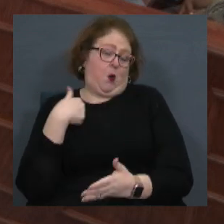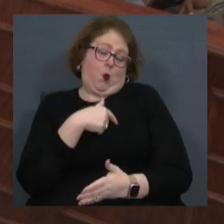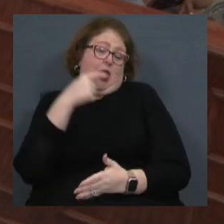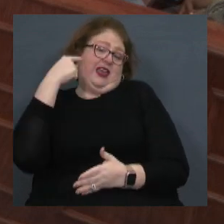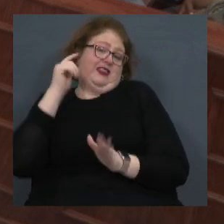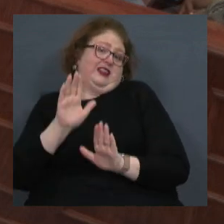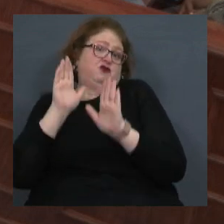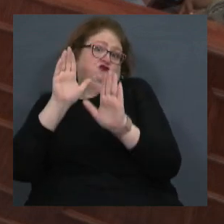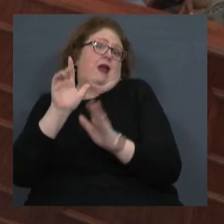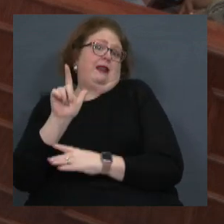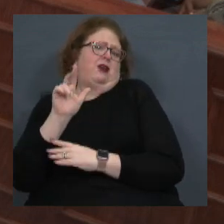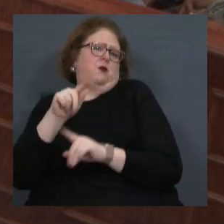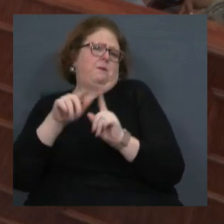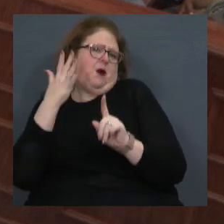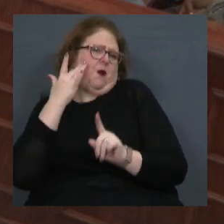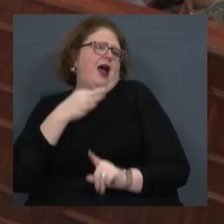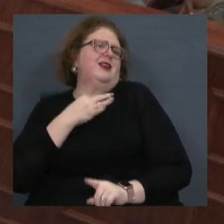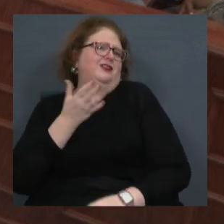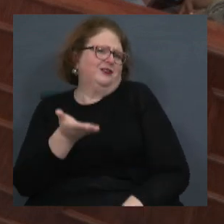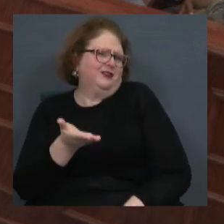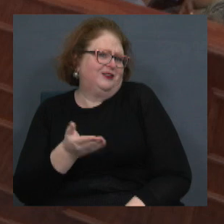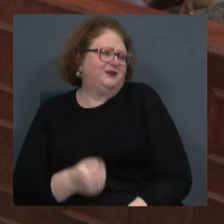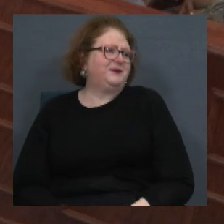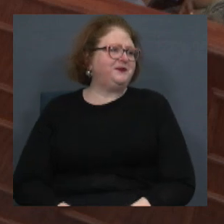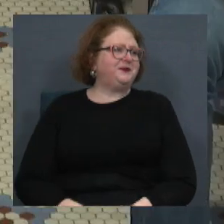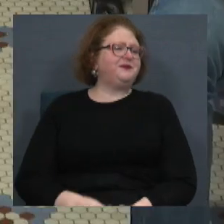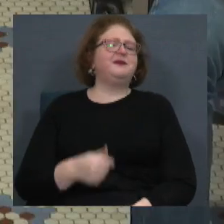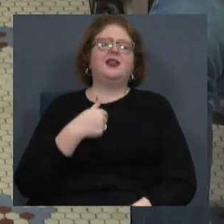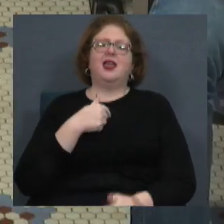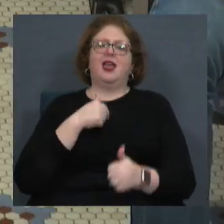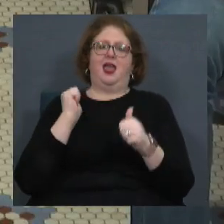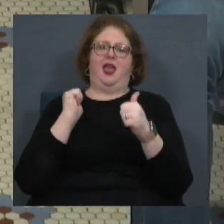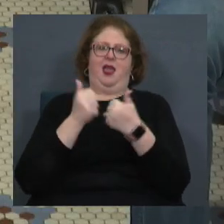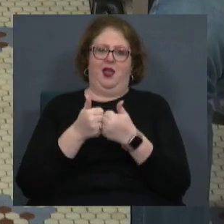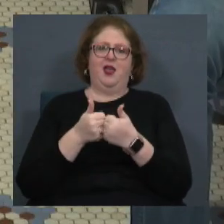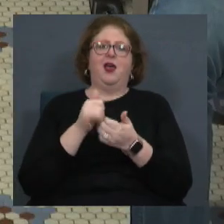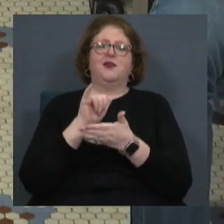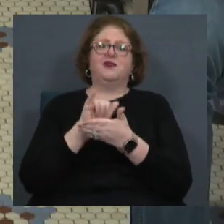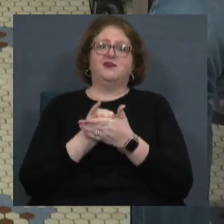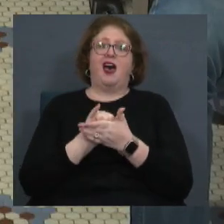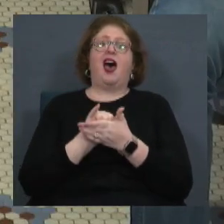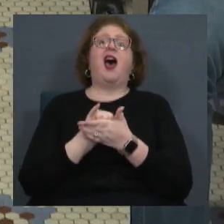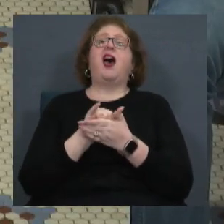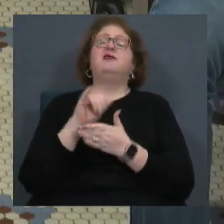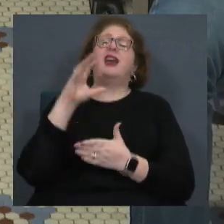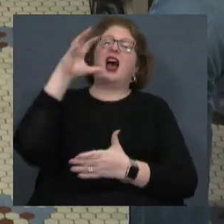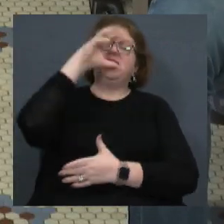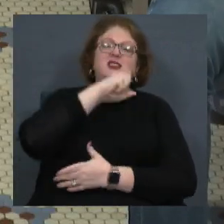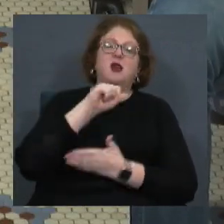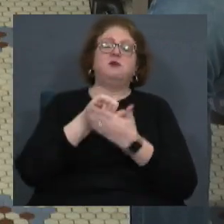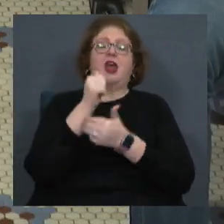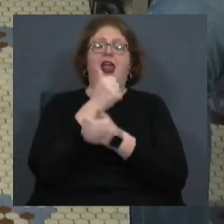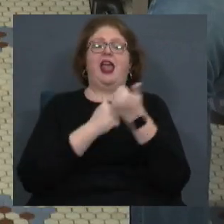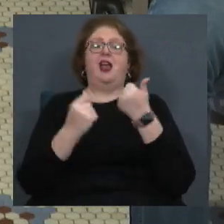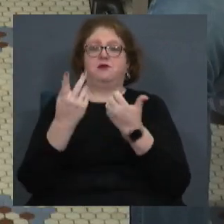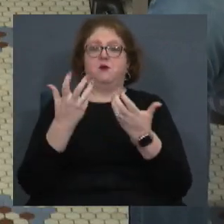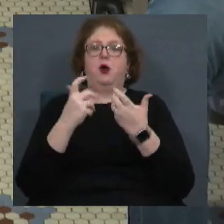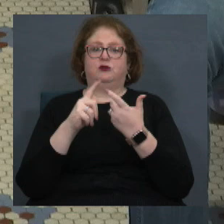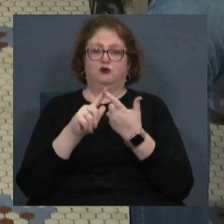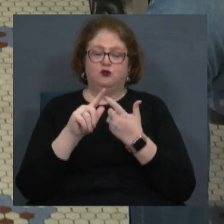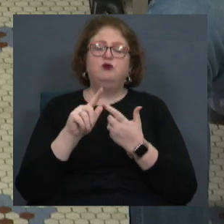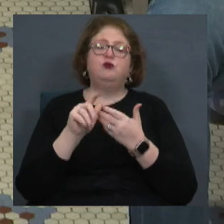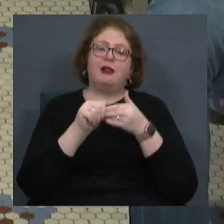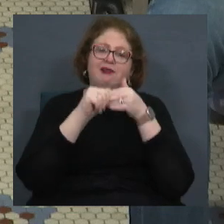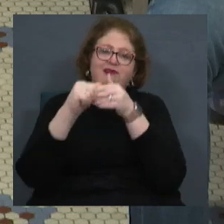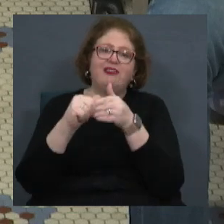come, but I'm just curious why. I would challenge the presumption that everybody wants to lead an airport, but I understand your question, and the commission asked me that